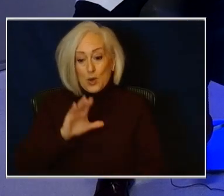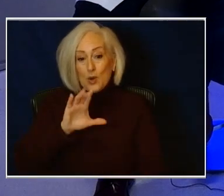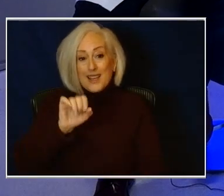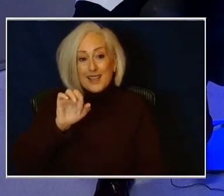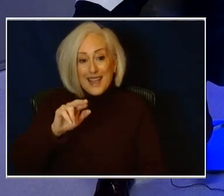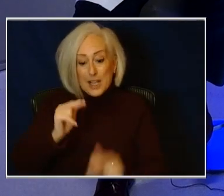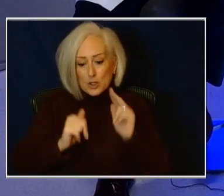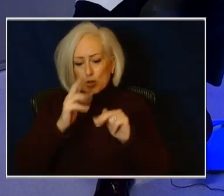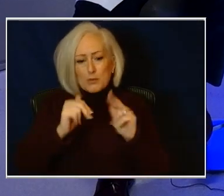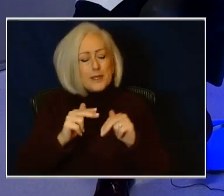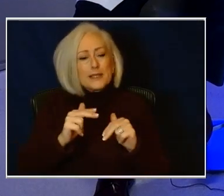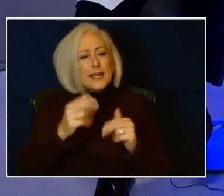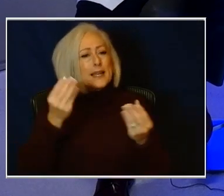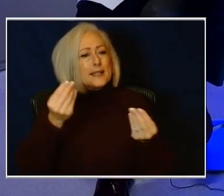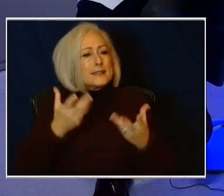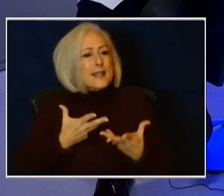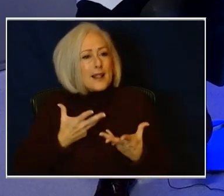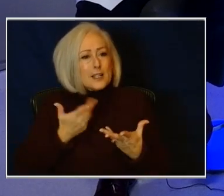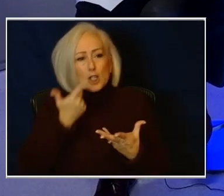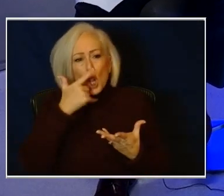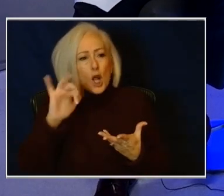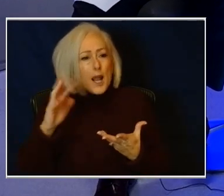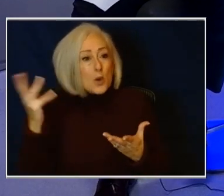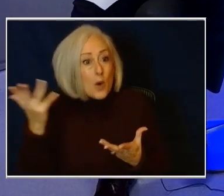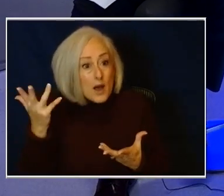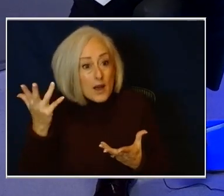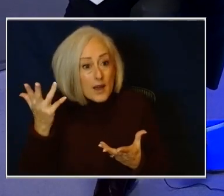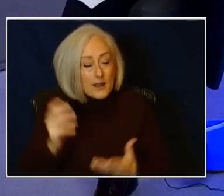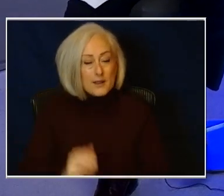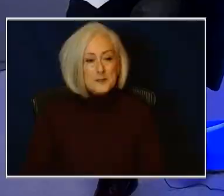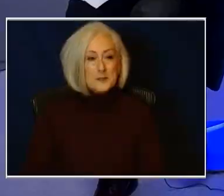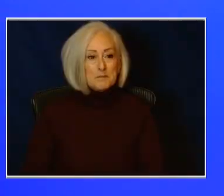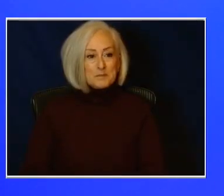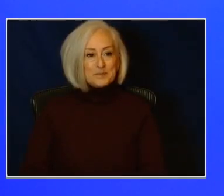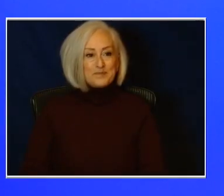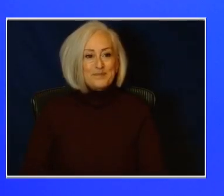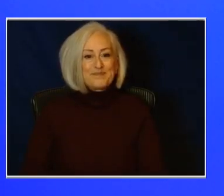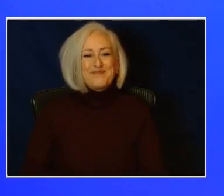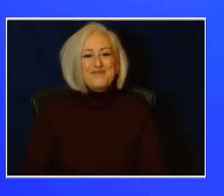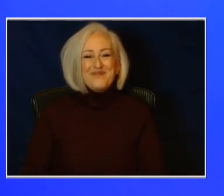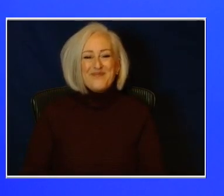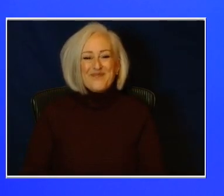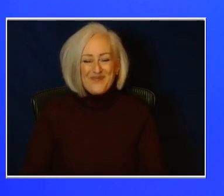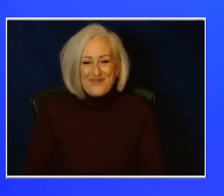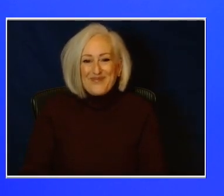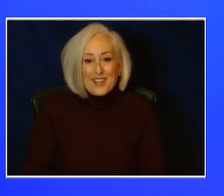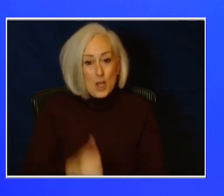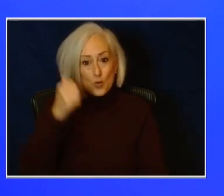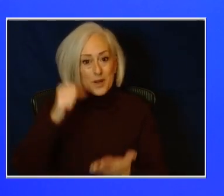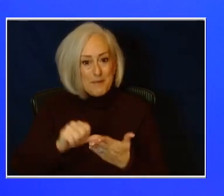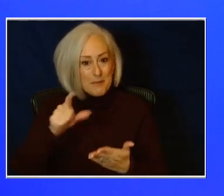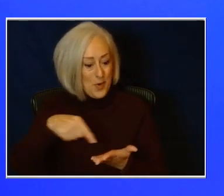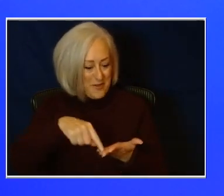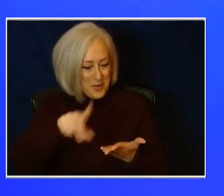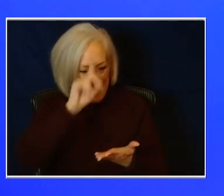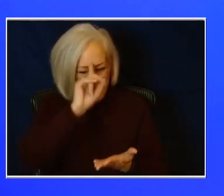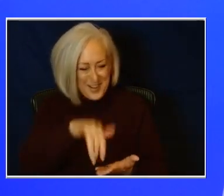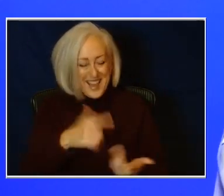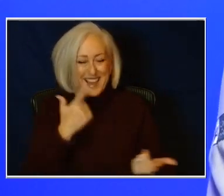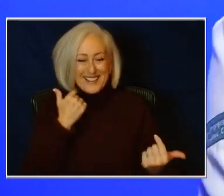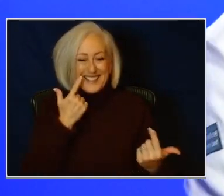us a little bit about what that vision looks like, Roy Jensen. So, and remember, we have to pay for it still. yes,